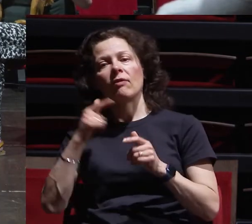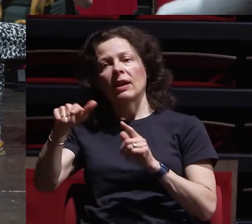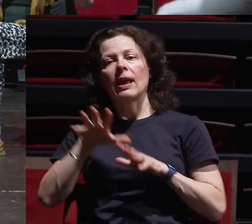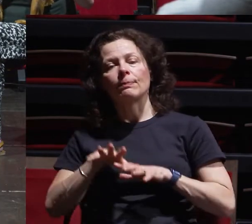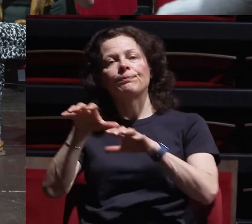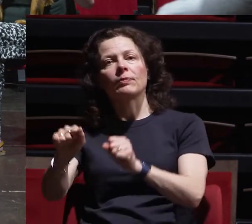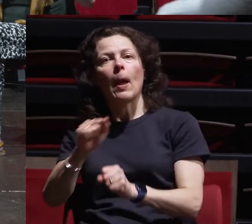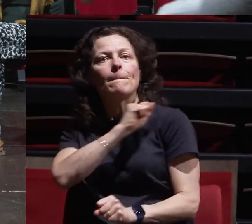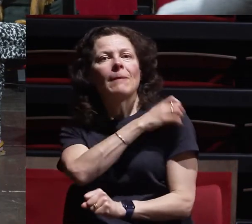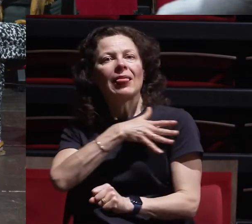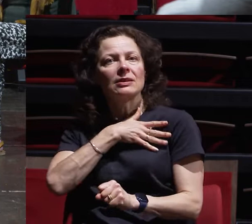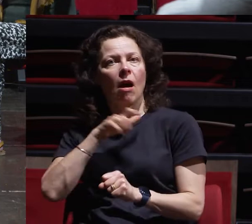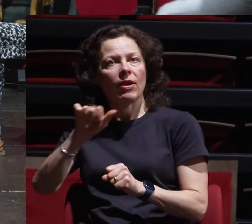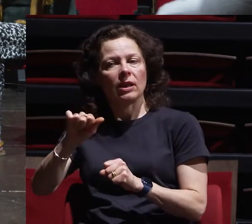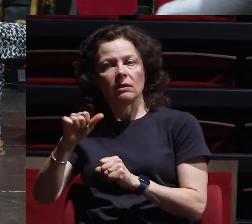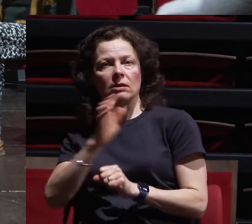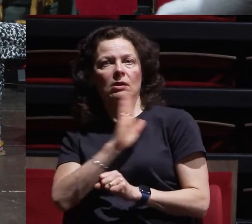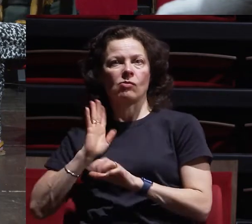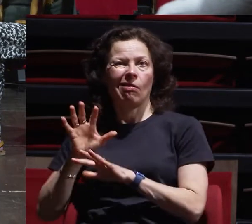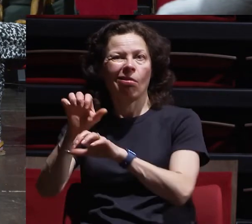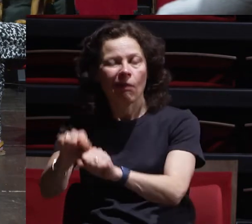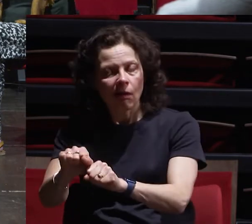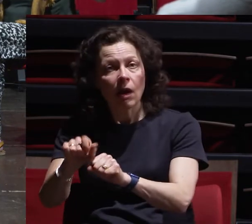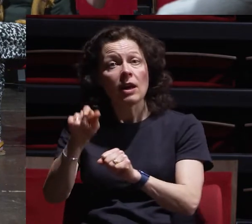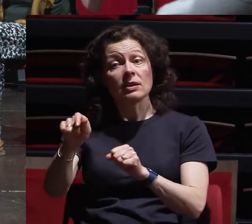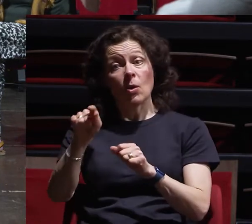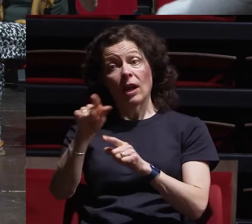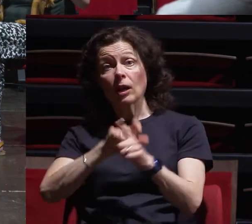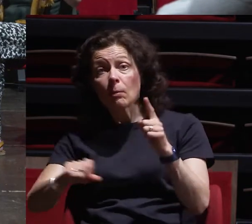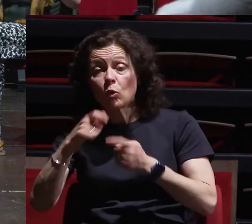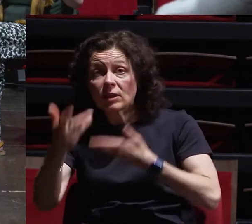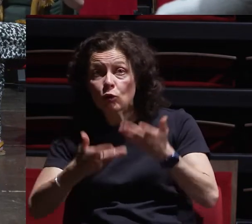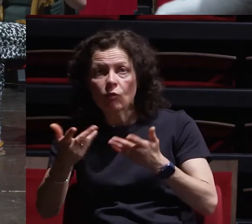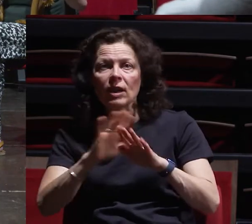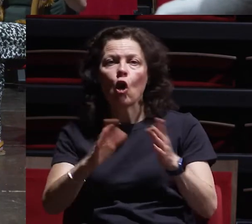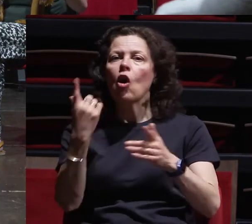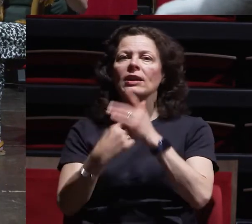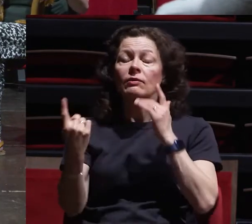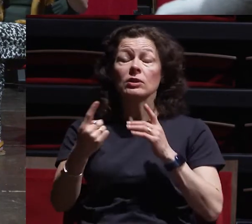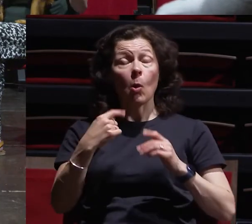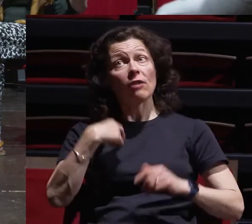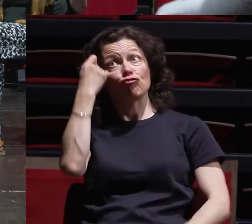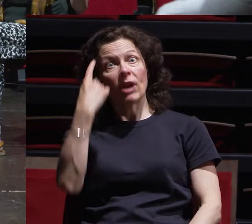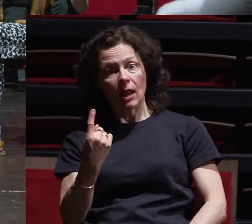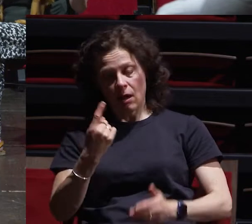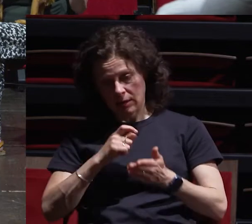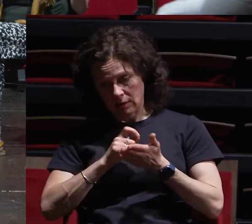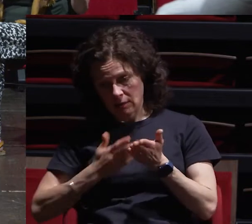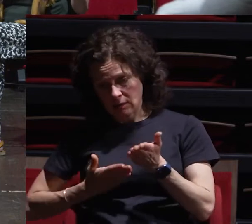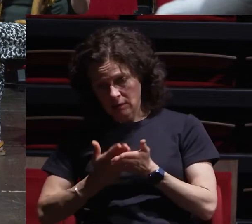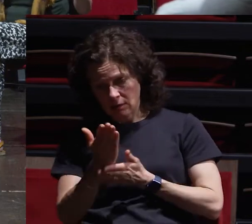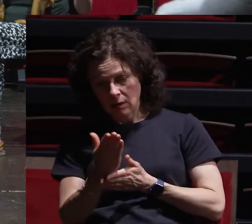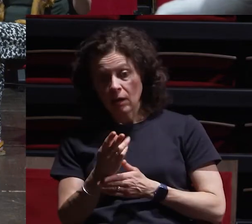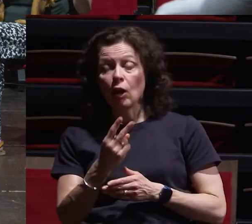trying to figure out the order of how to put those scenes when it's about telling a community story rather than an individual's. I realised that actually